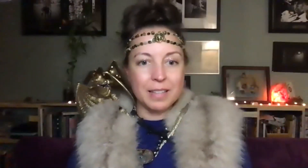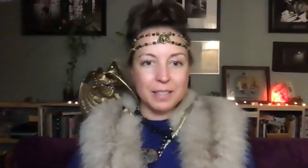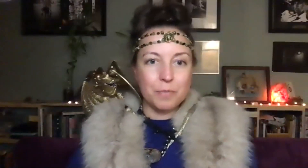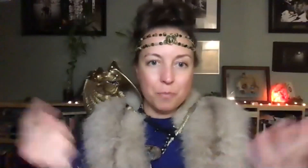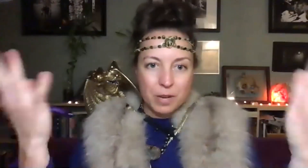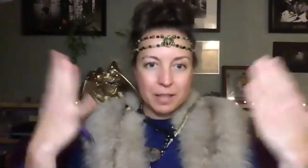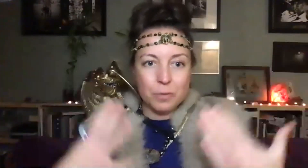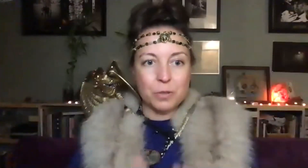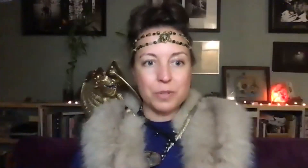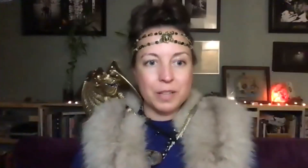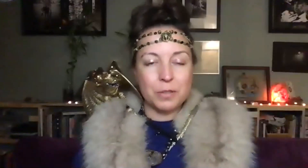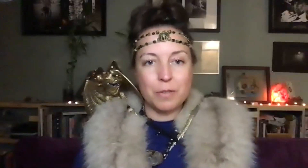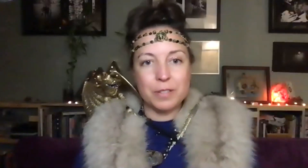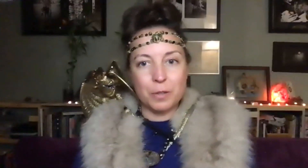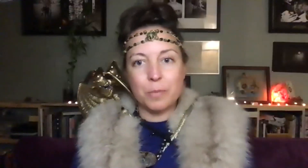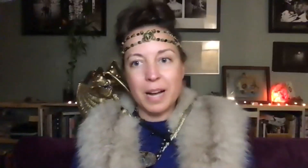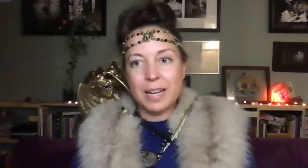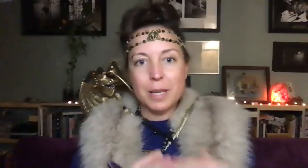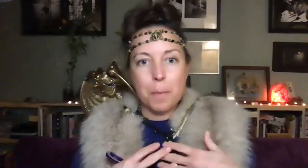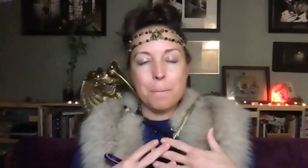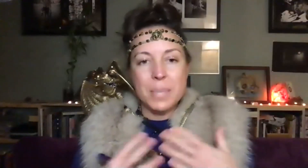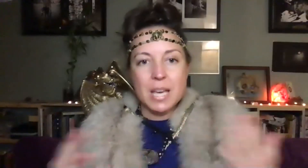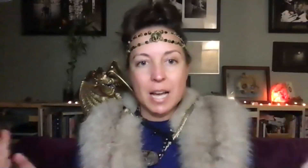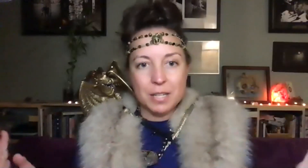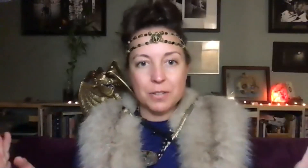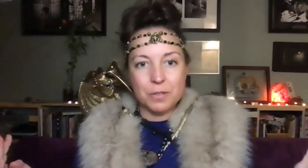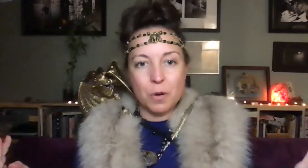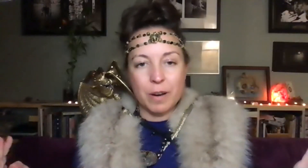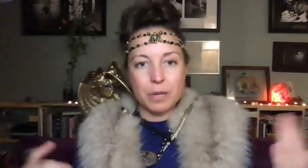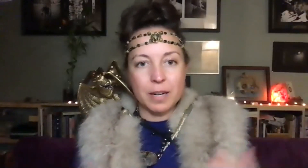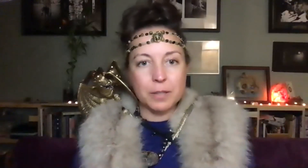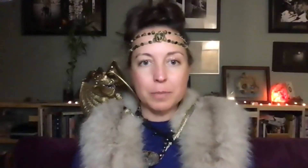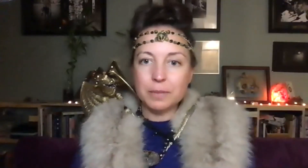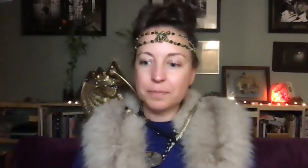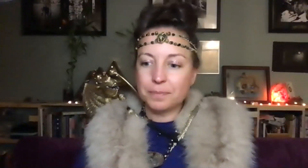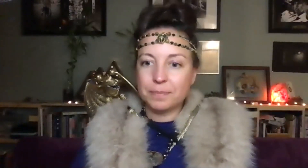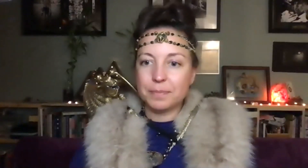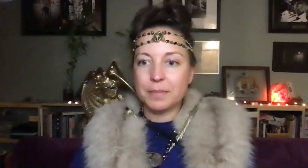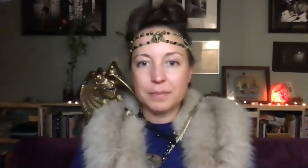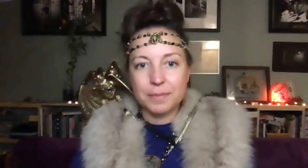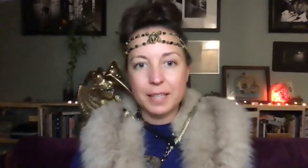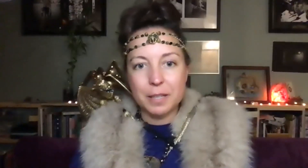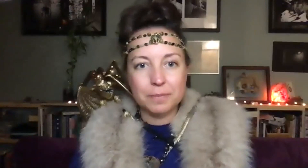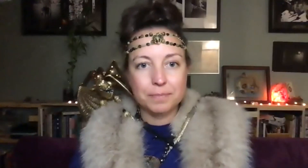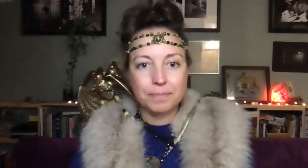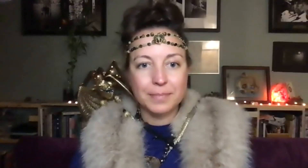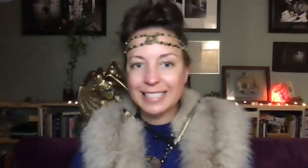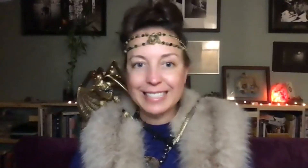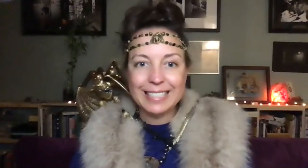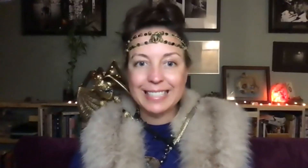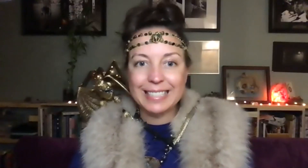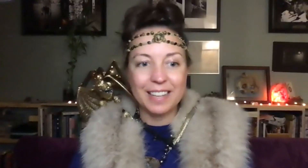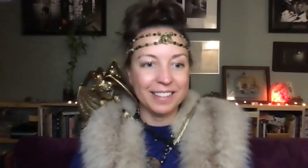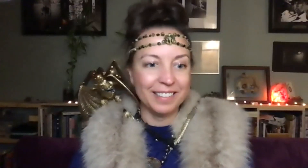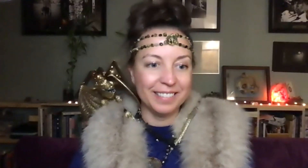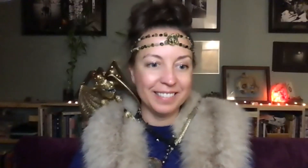multidimensionality, bring these rituals into our physical body beyond November and October. That's all.